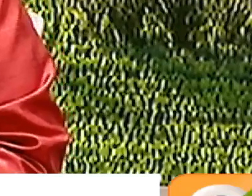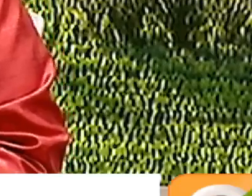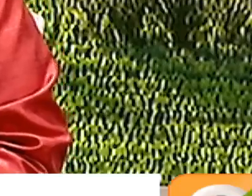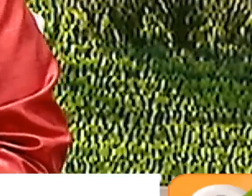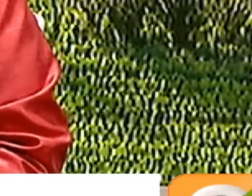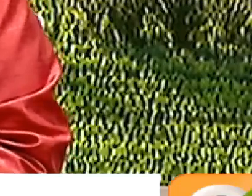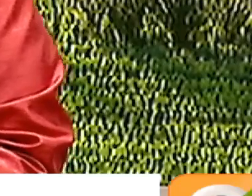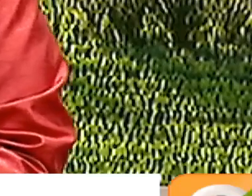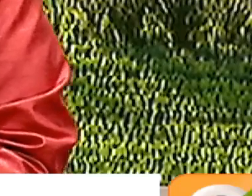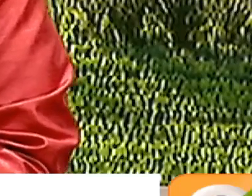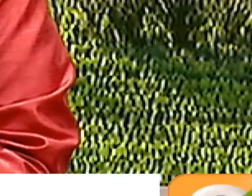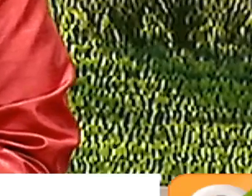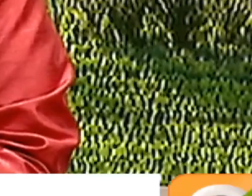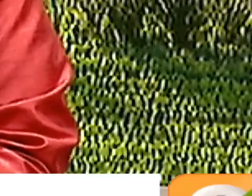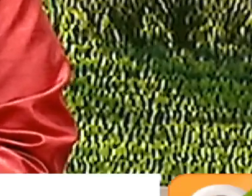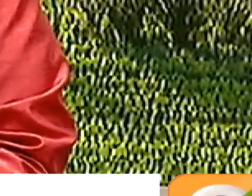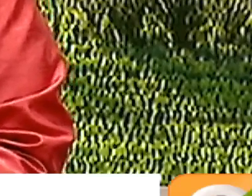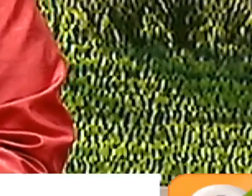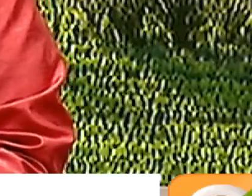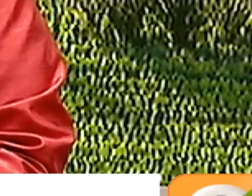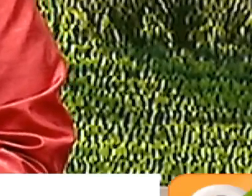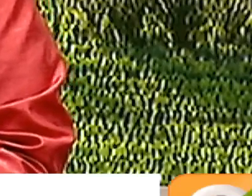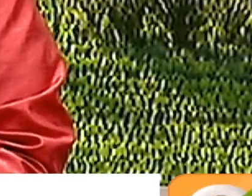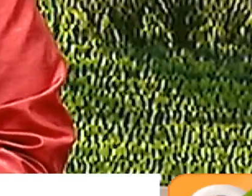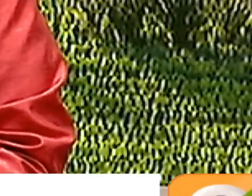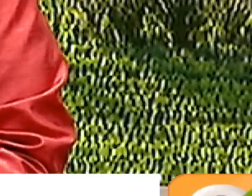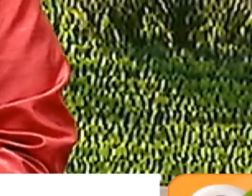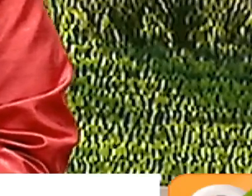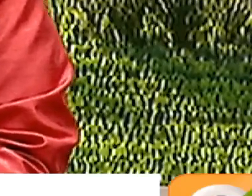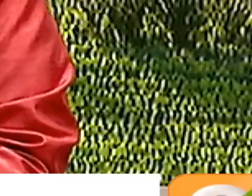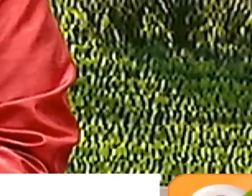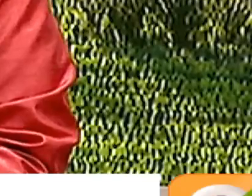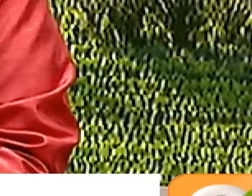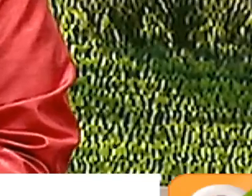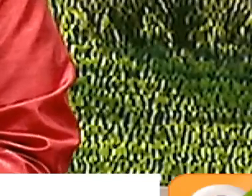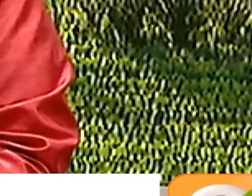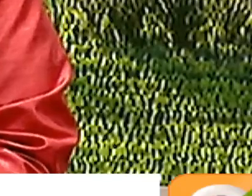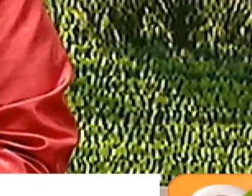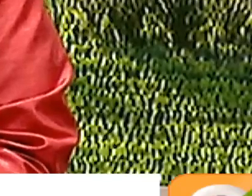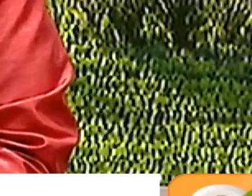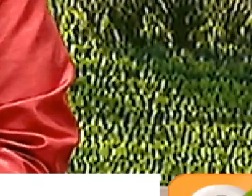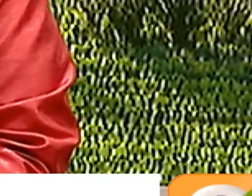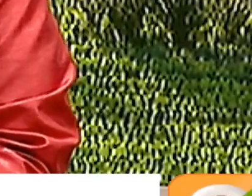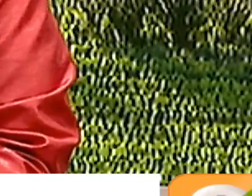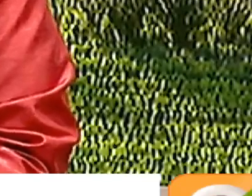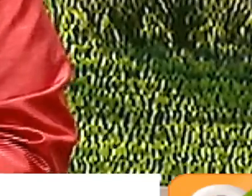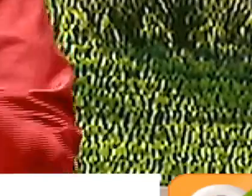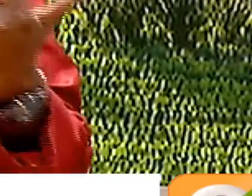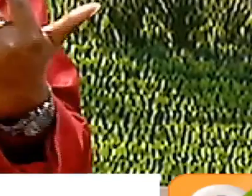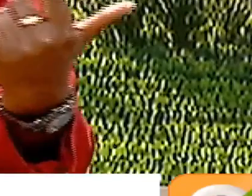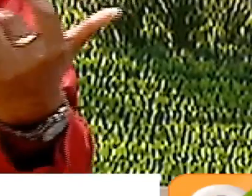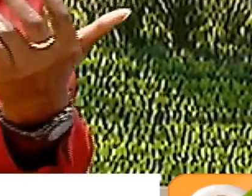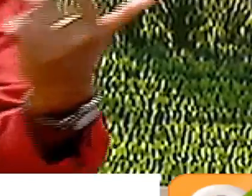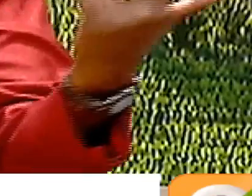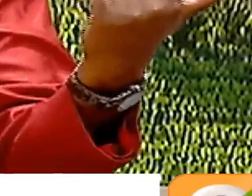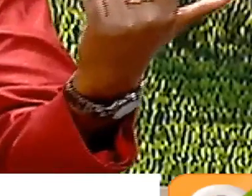answer Harvey directly, yes, we did engage the LSK, and we continue to engage the LSK. Last week I had a meeting with surveyors. The other week